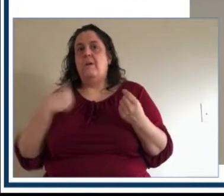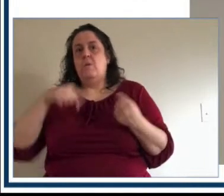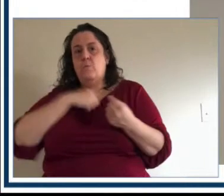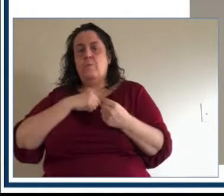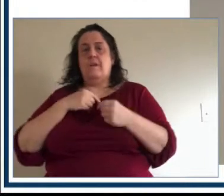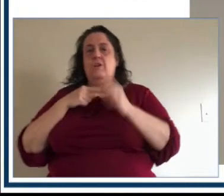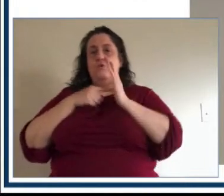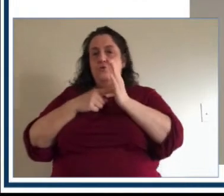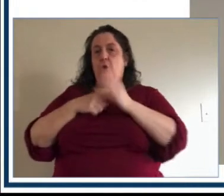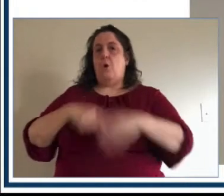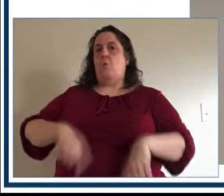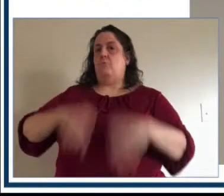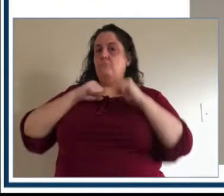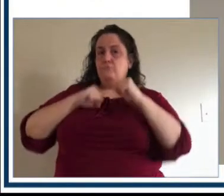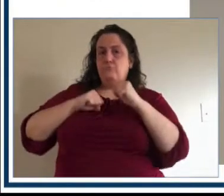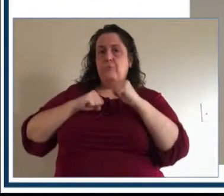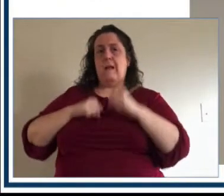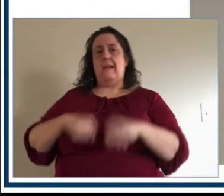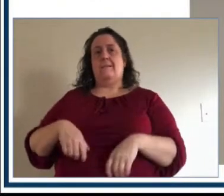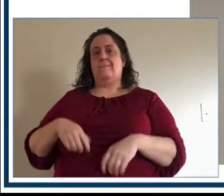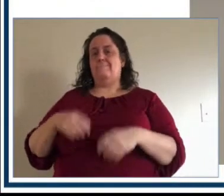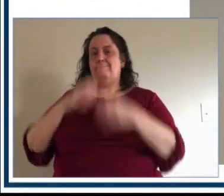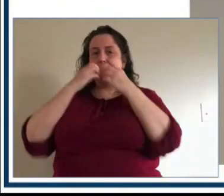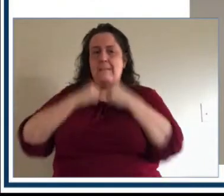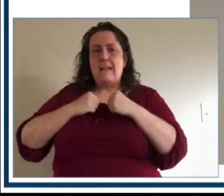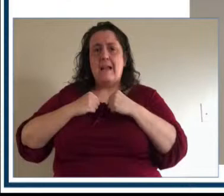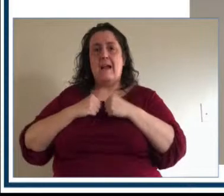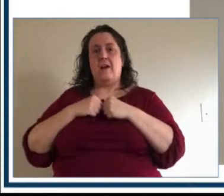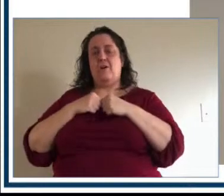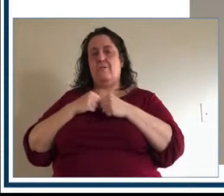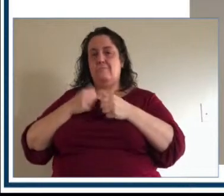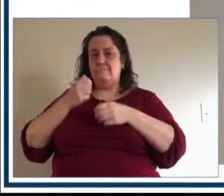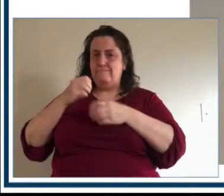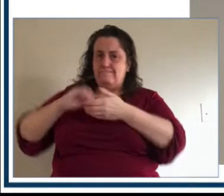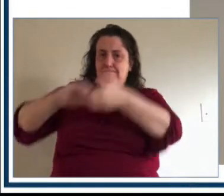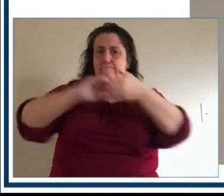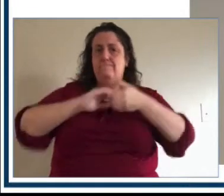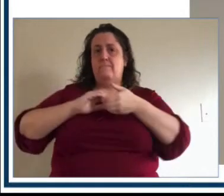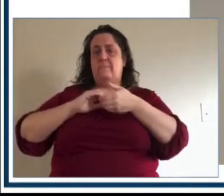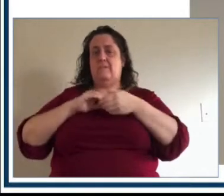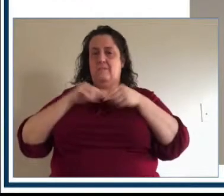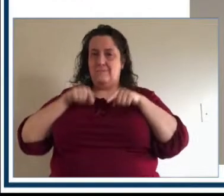pandemic. And I know this new variant